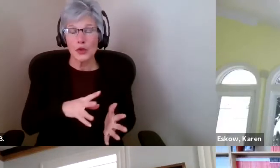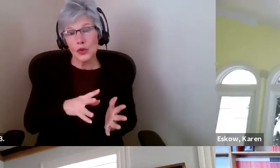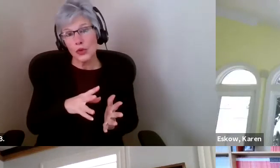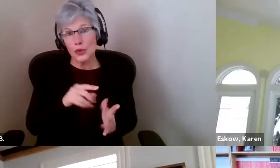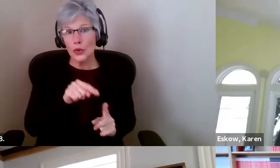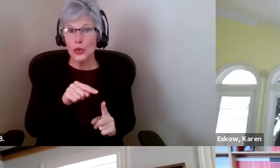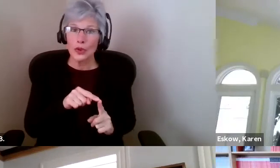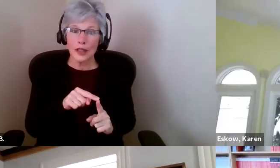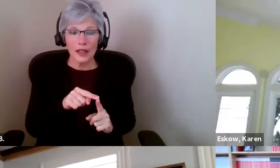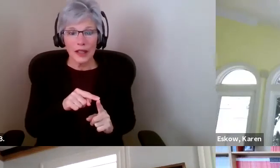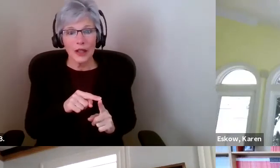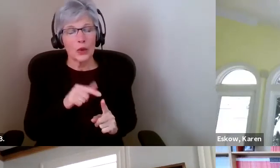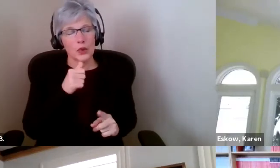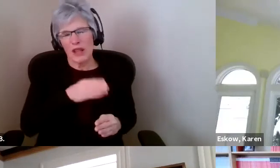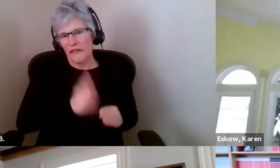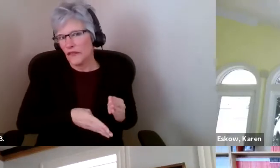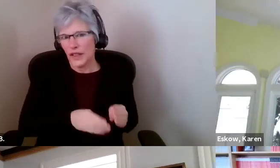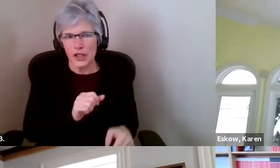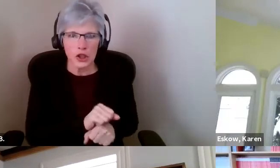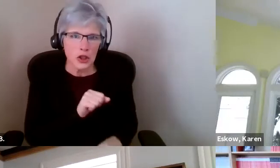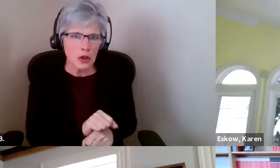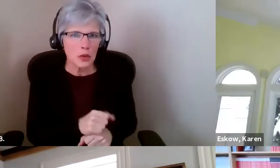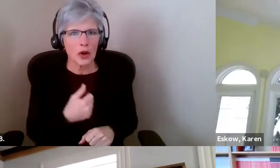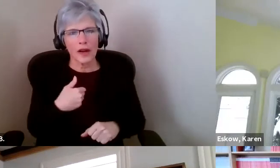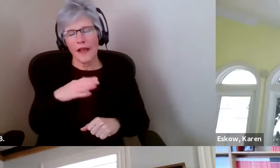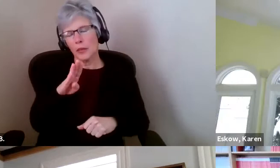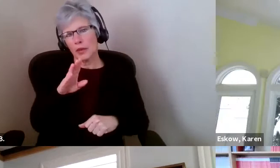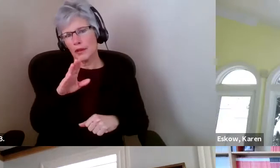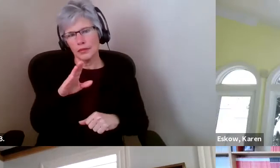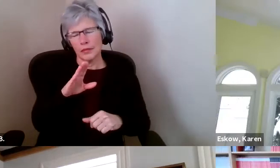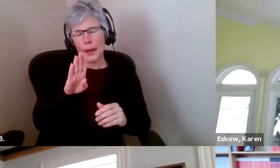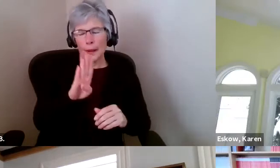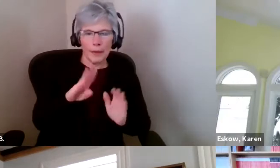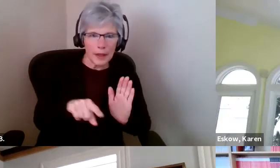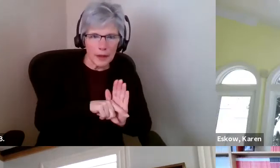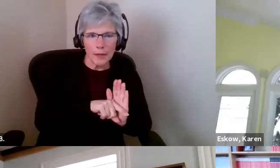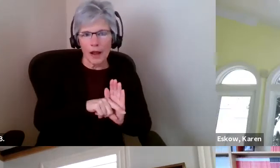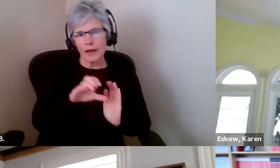not getting their work done on time, who's ending up with a B minus C plus